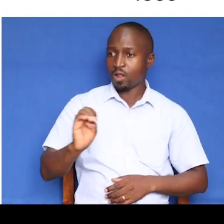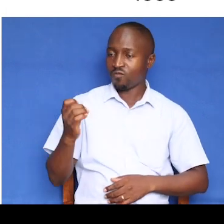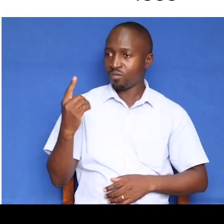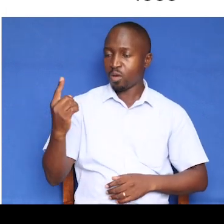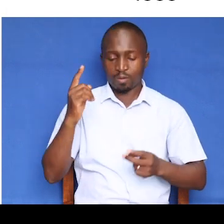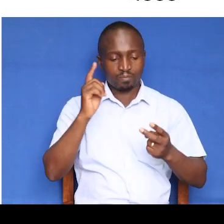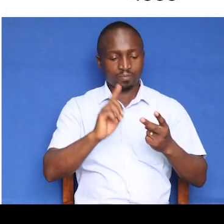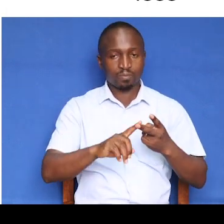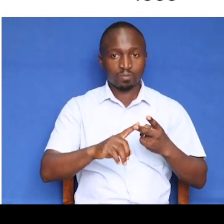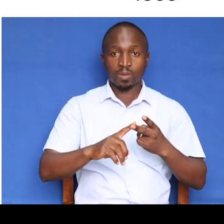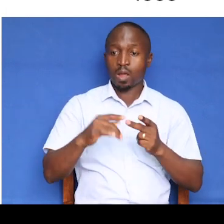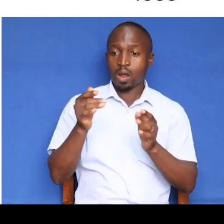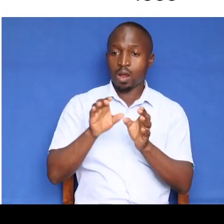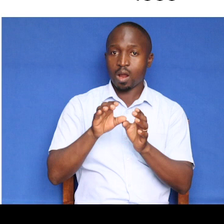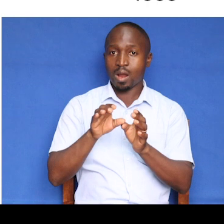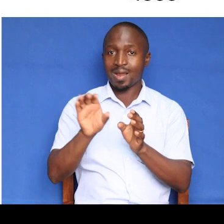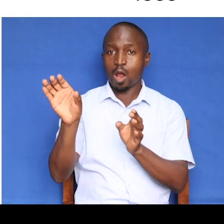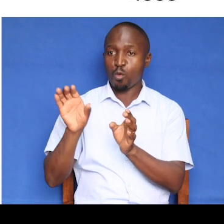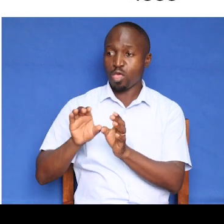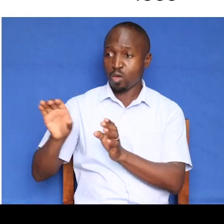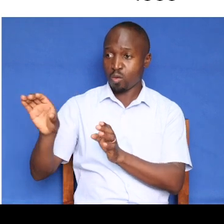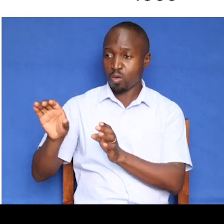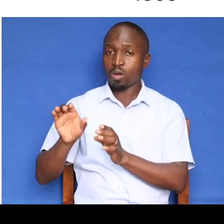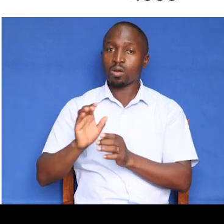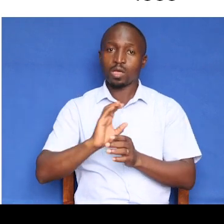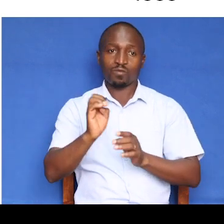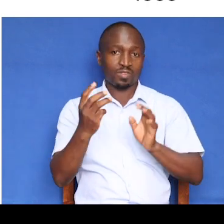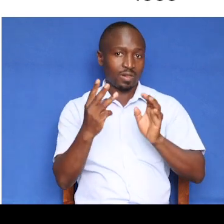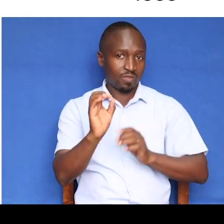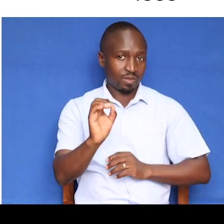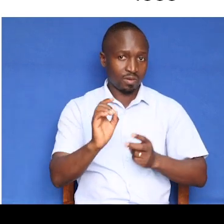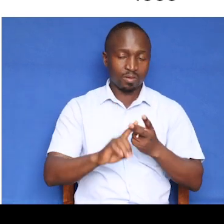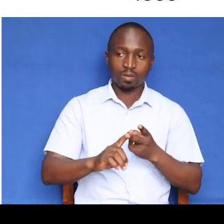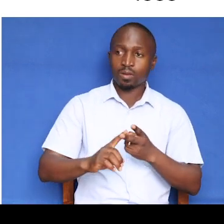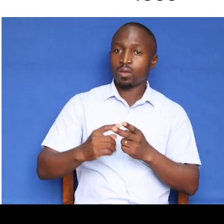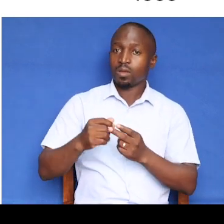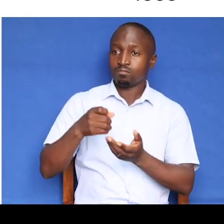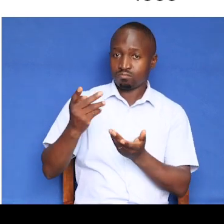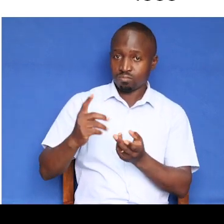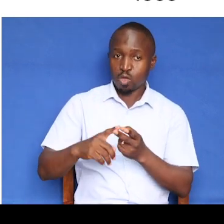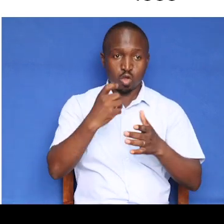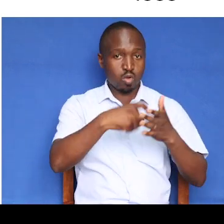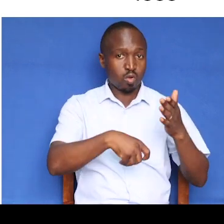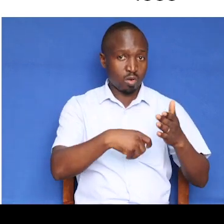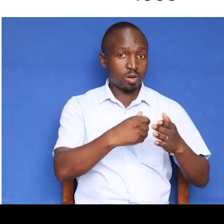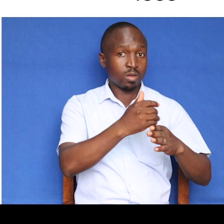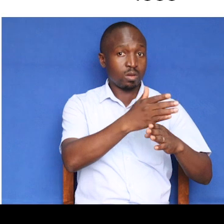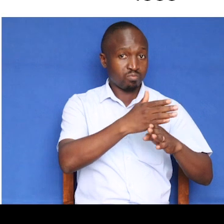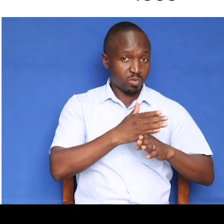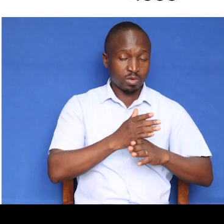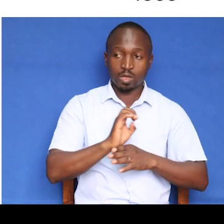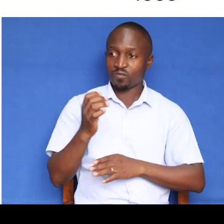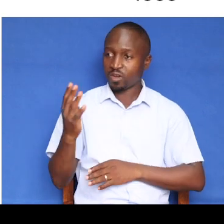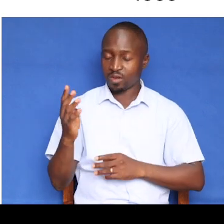1,000. We add dividend 30,000. We add corporate profit tax, which is 4,000. We